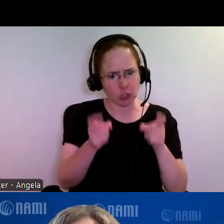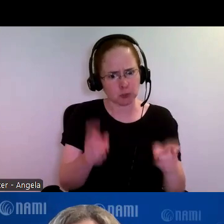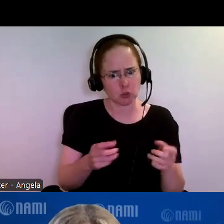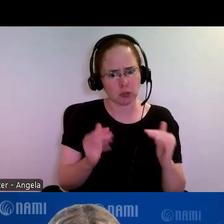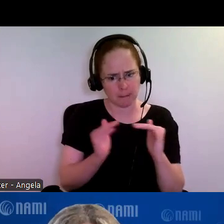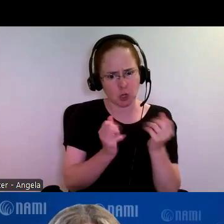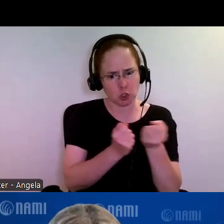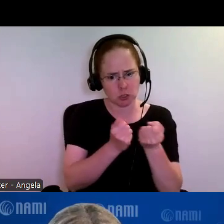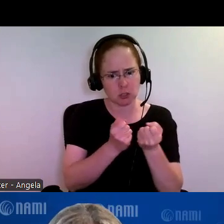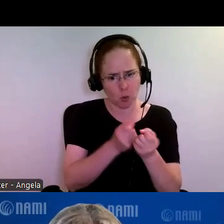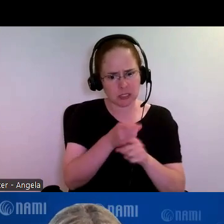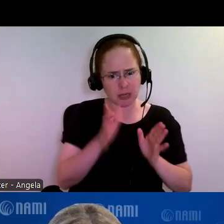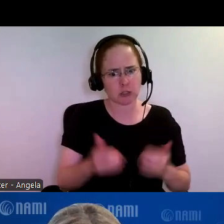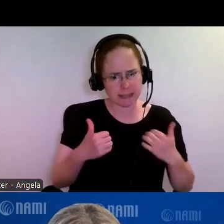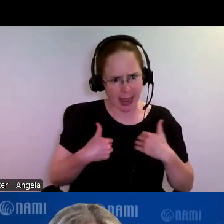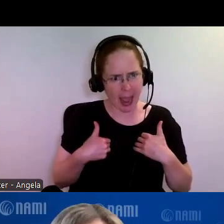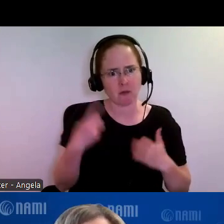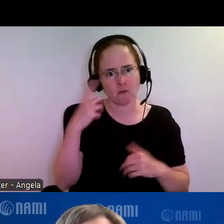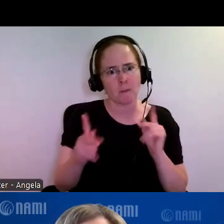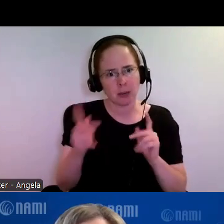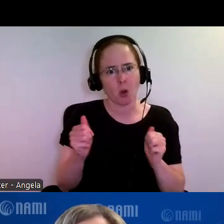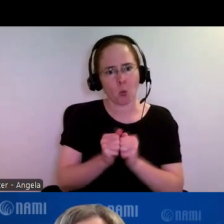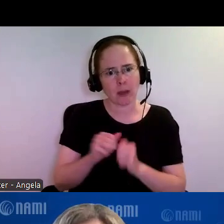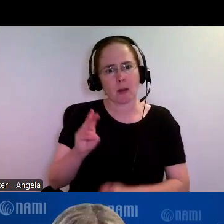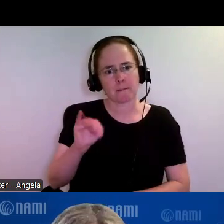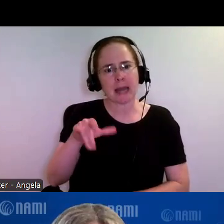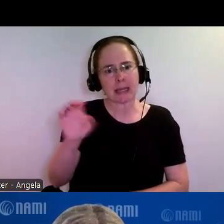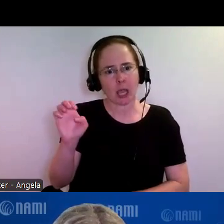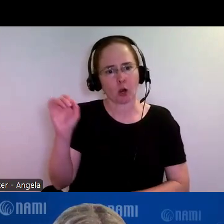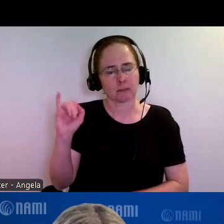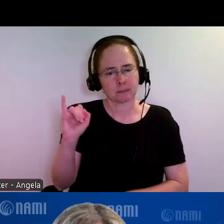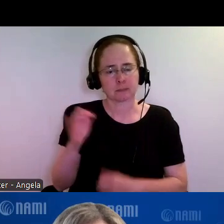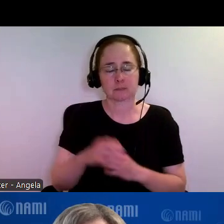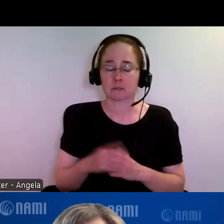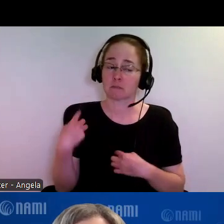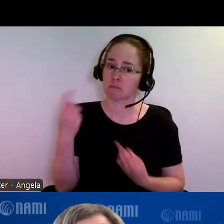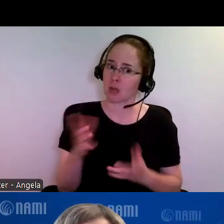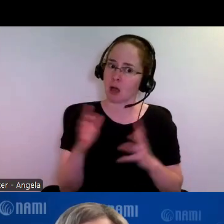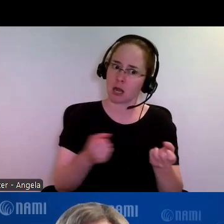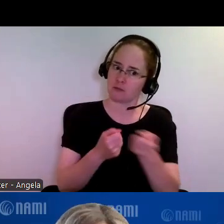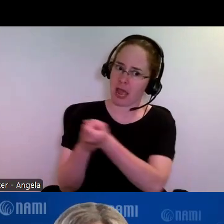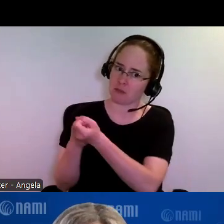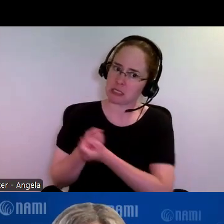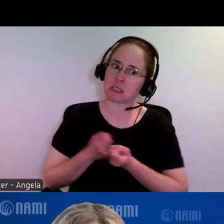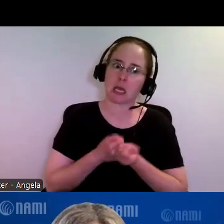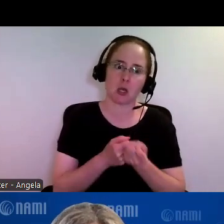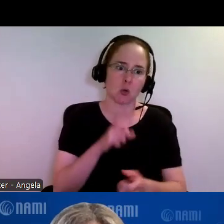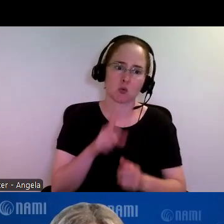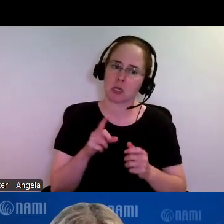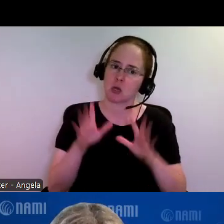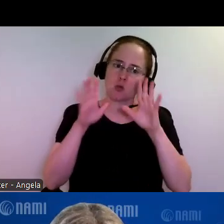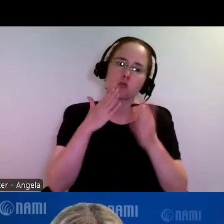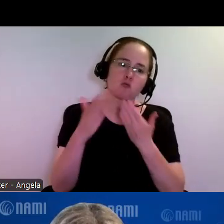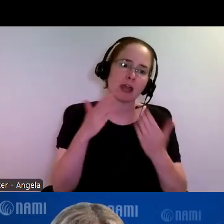for individuals on Medicare. We have done a lot of advocacy, and we're really grateful to see these